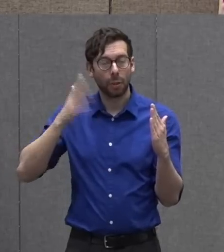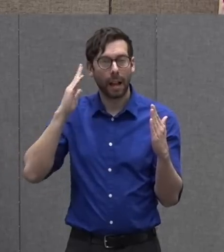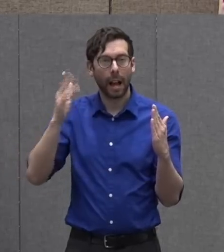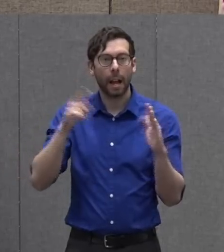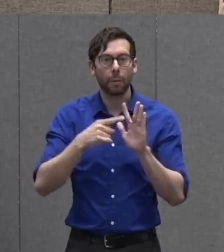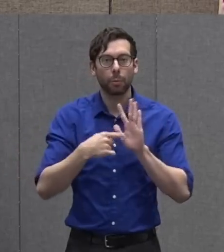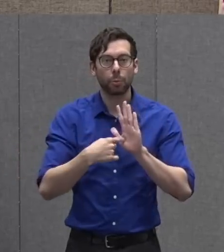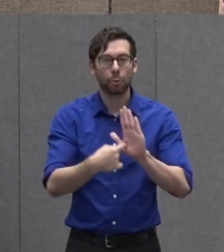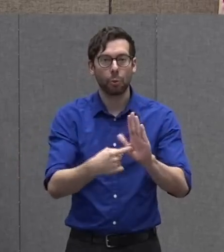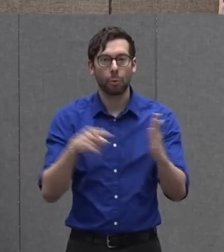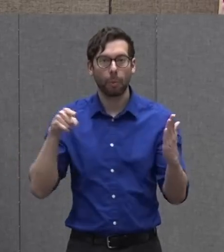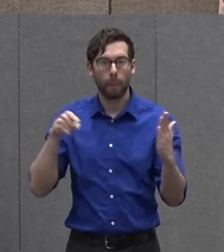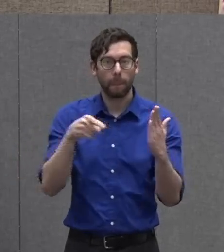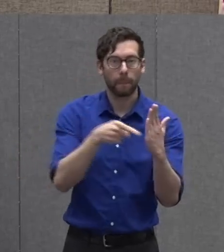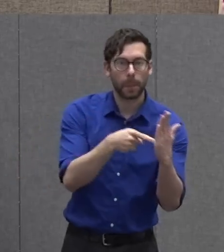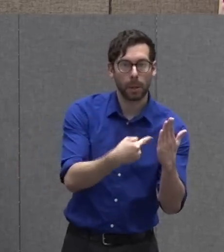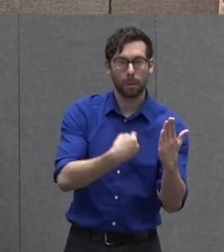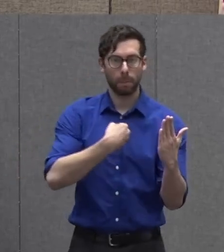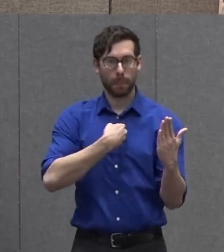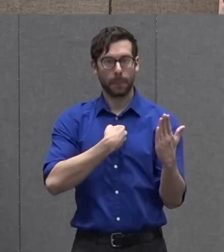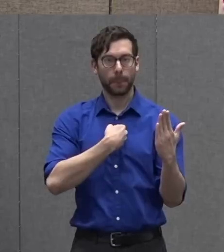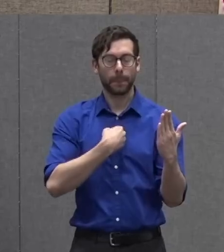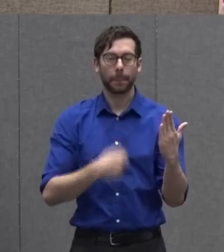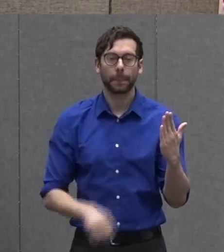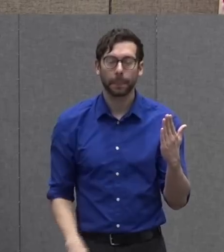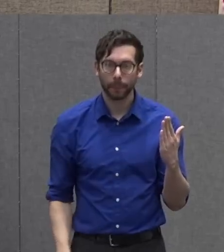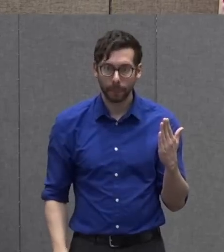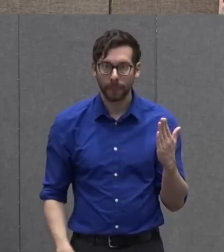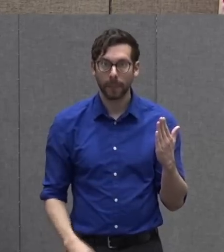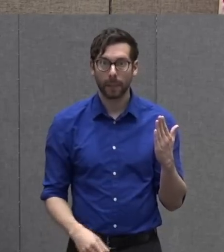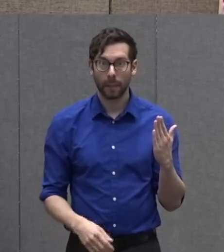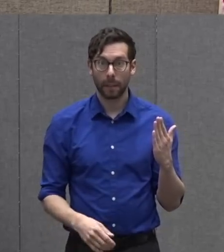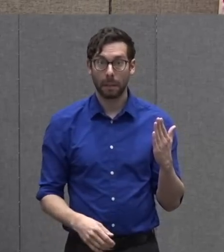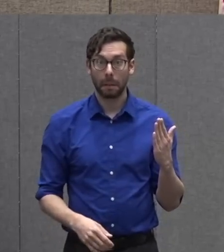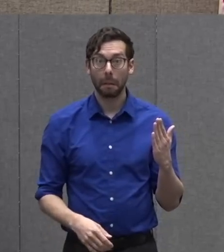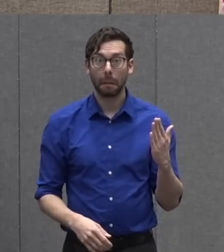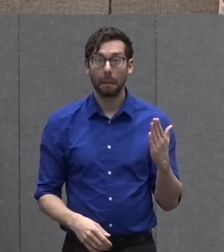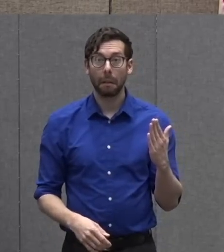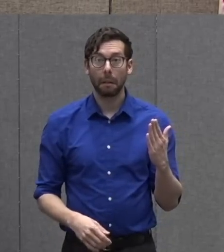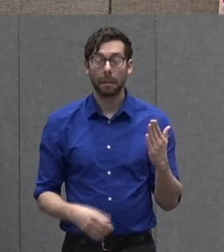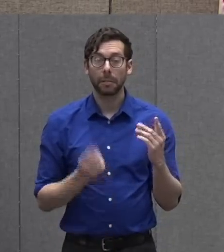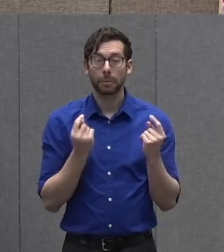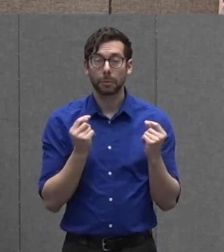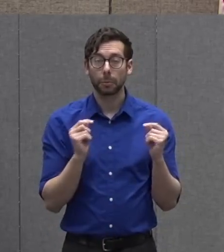back onto me. Okay? Let's see if we can get this.